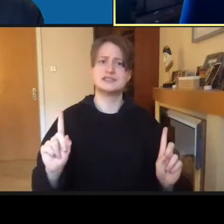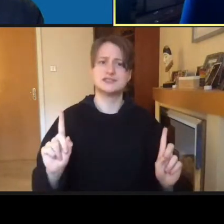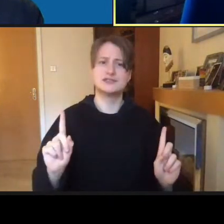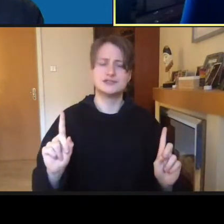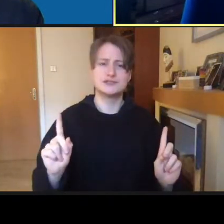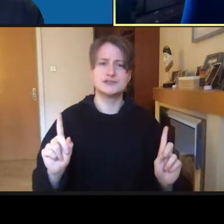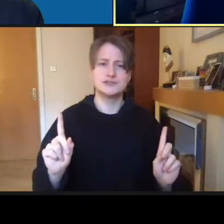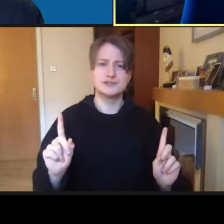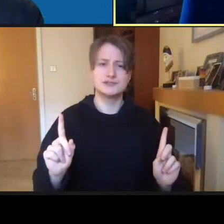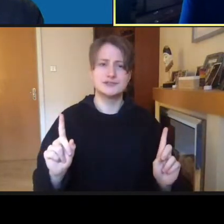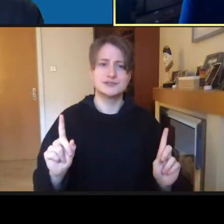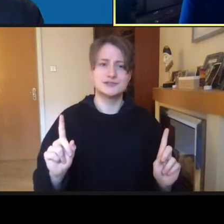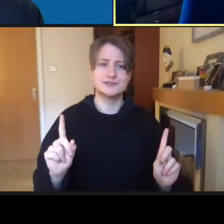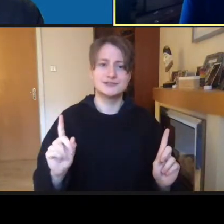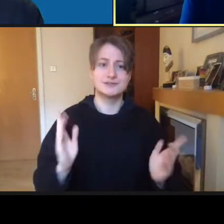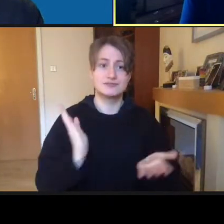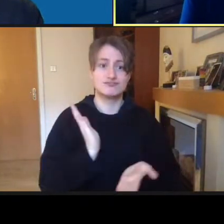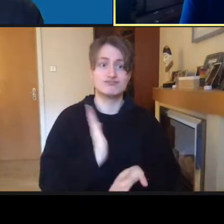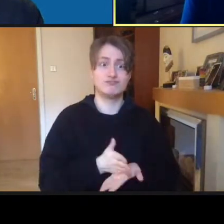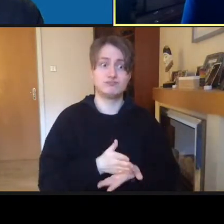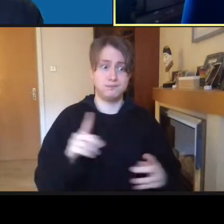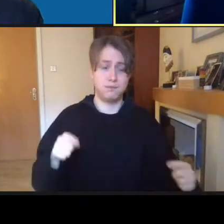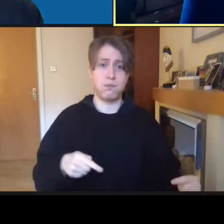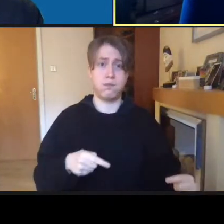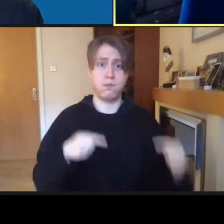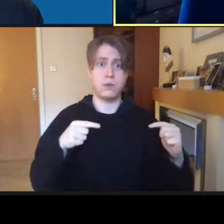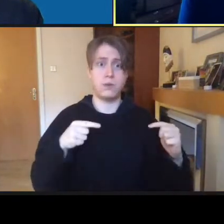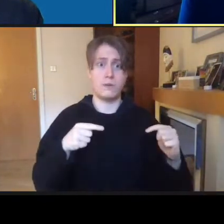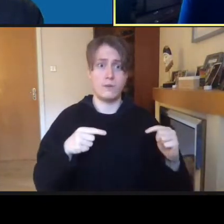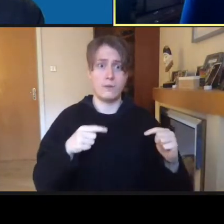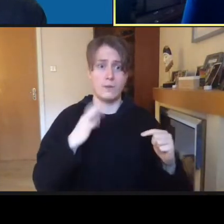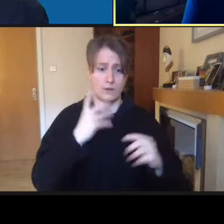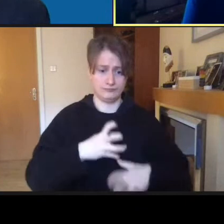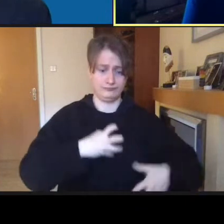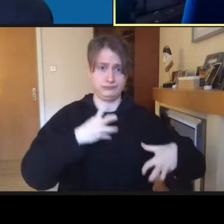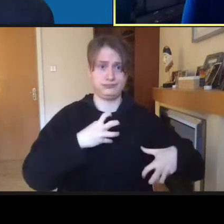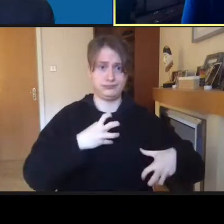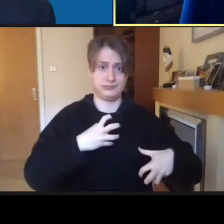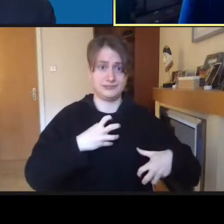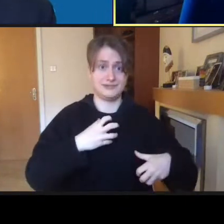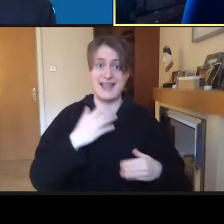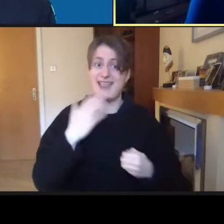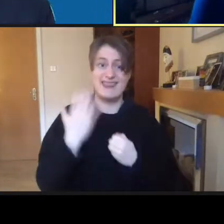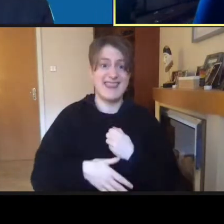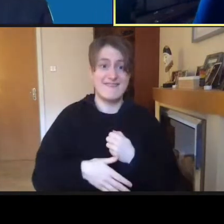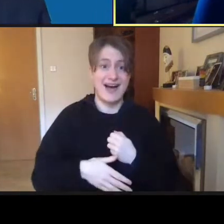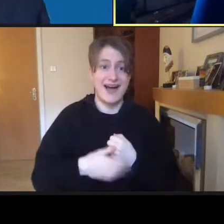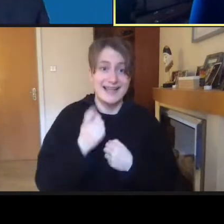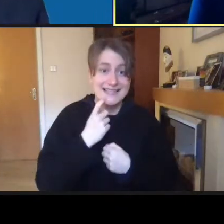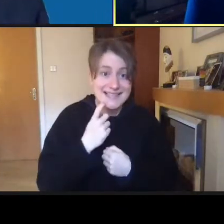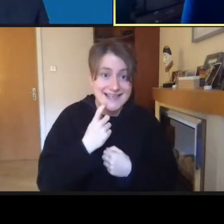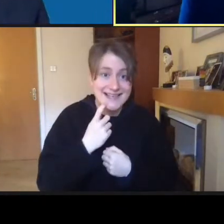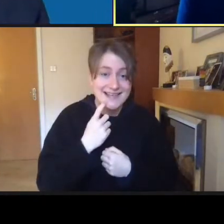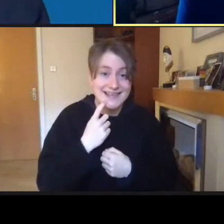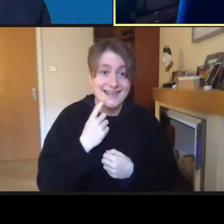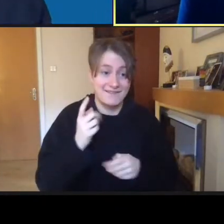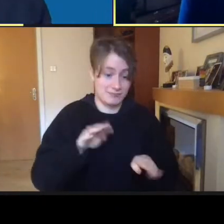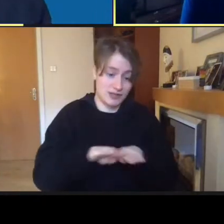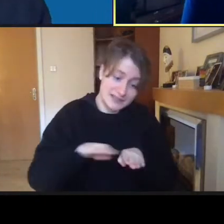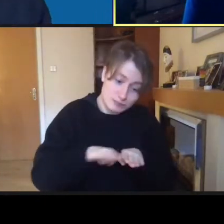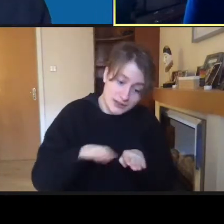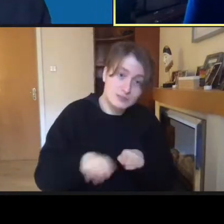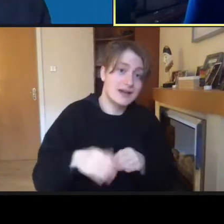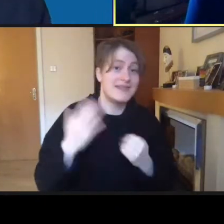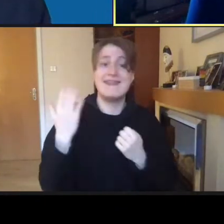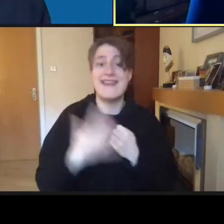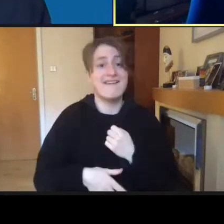it's terribly challenging to play. It doesn't become any easier with years. But every time